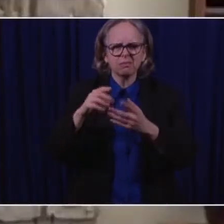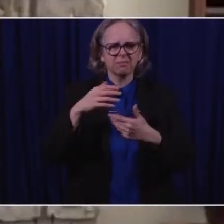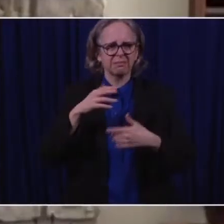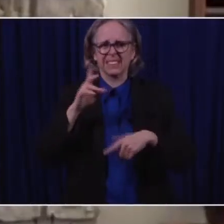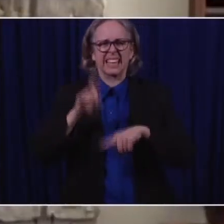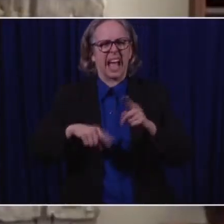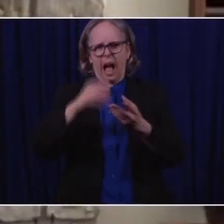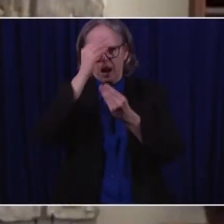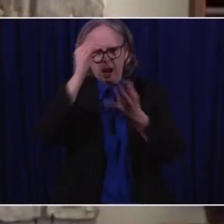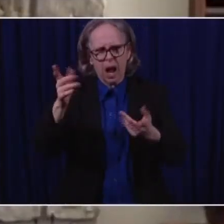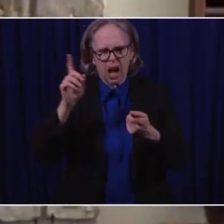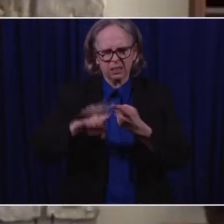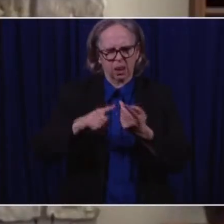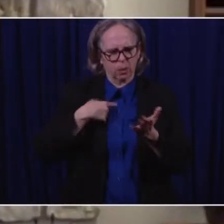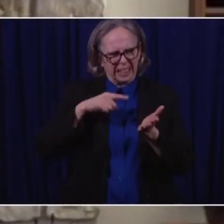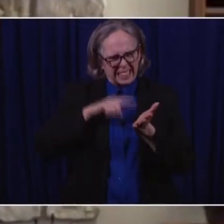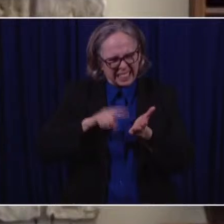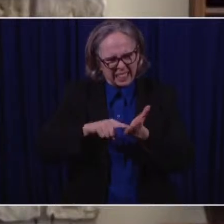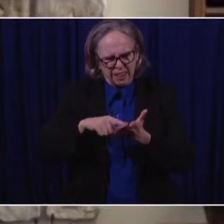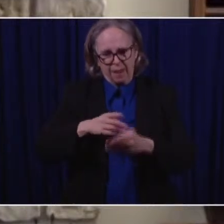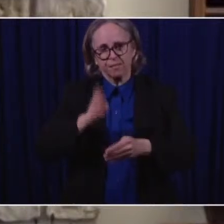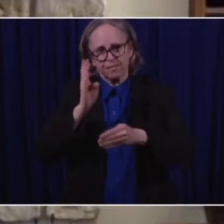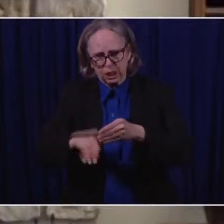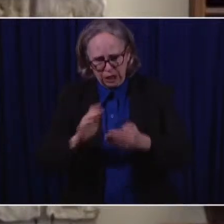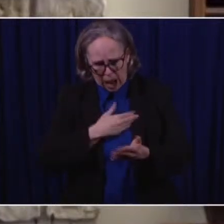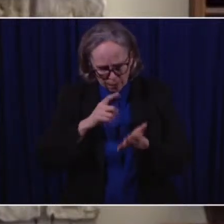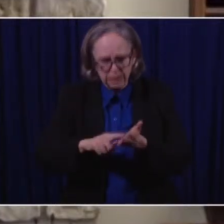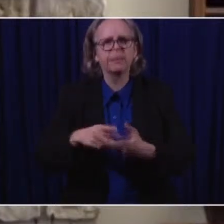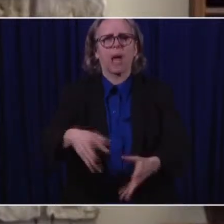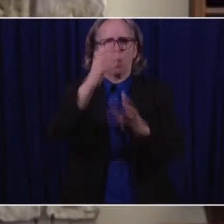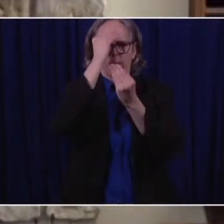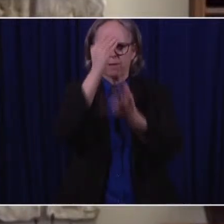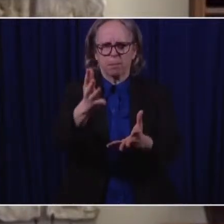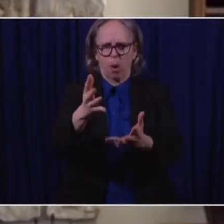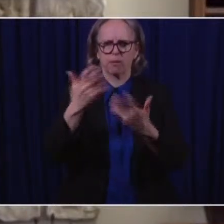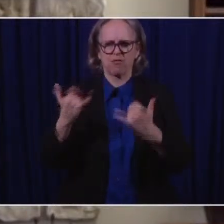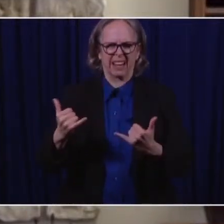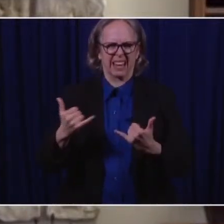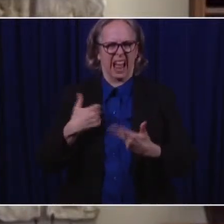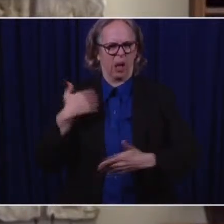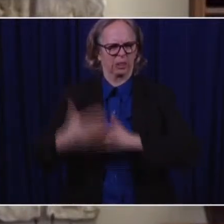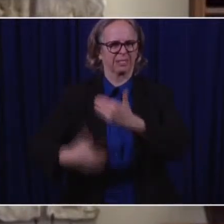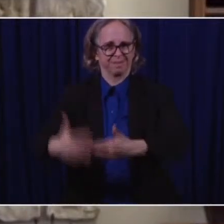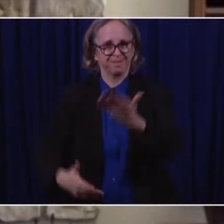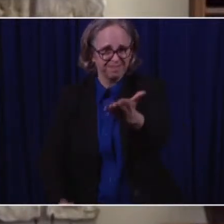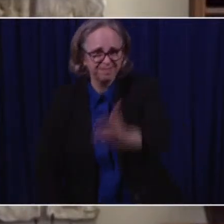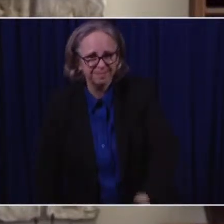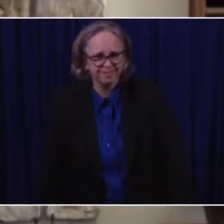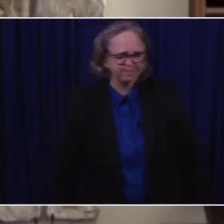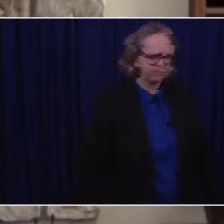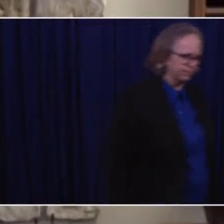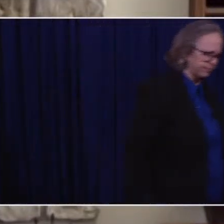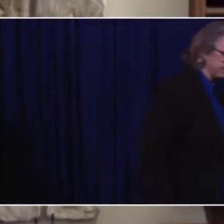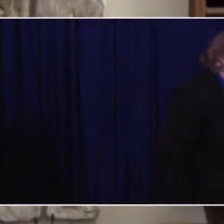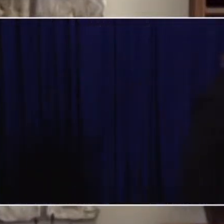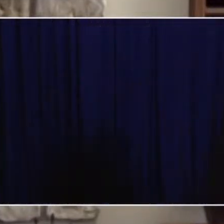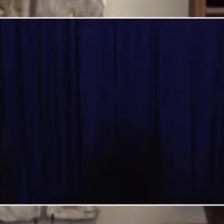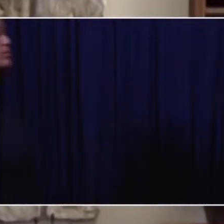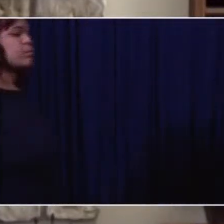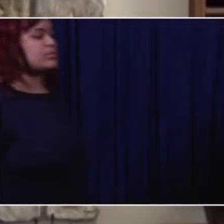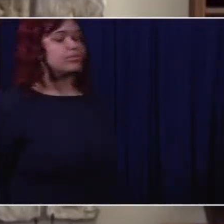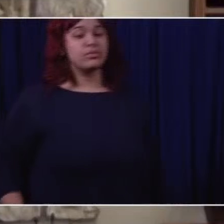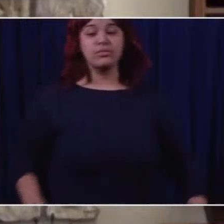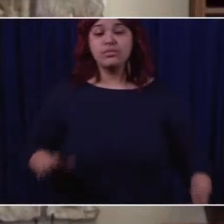Next question is from Karina Chung at WCMH in Columbus. Hello, Governor. How are you?